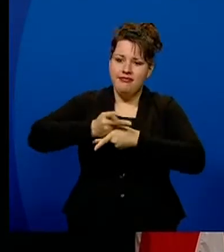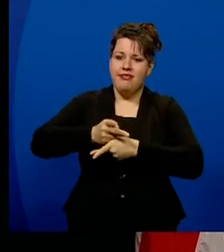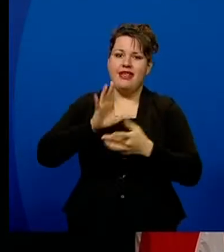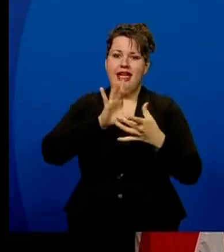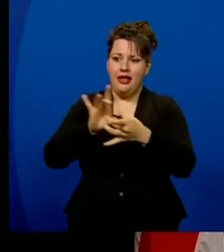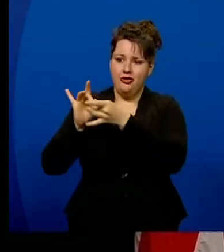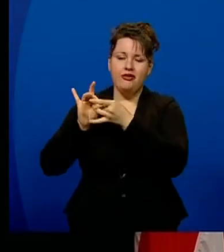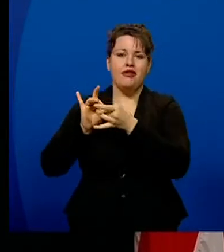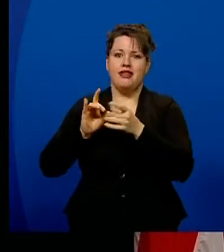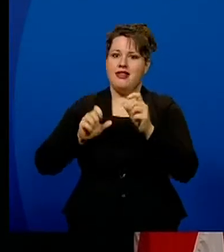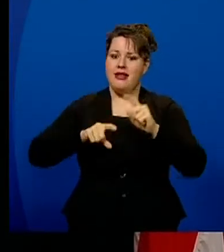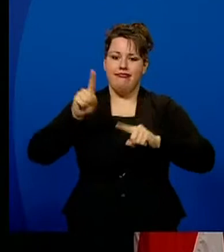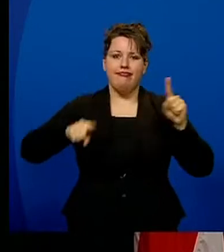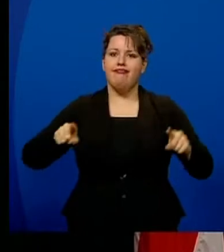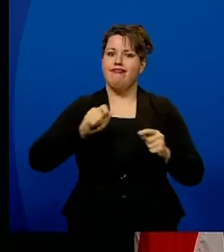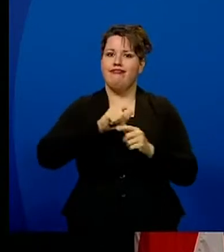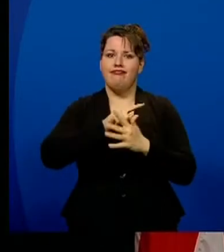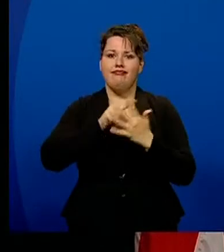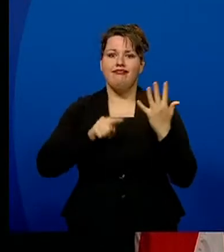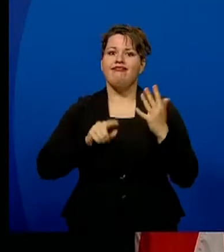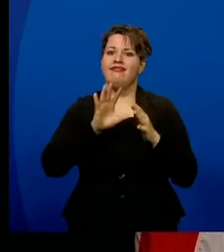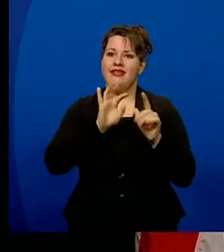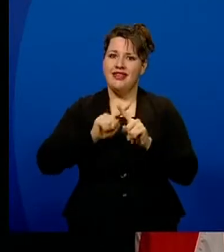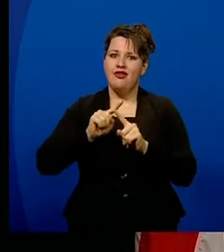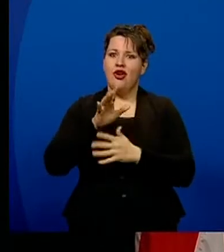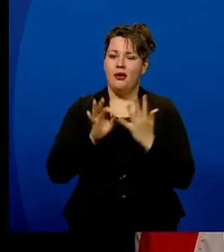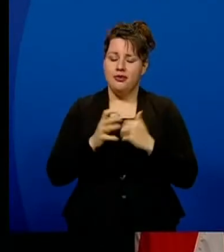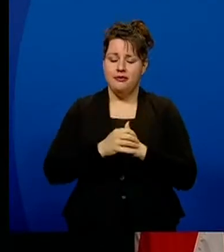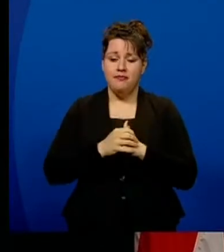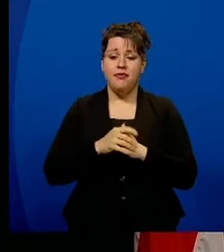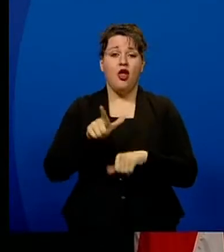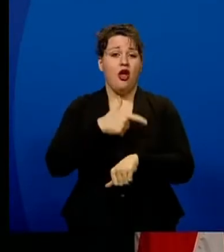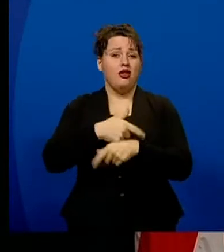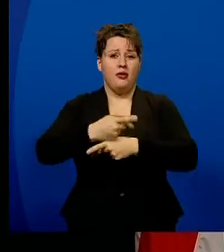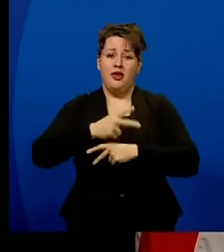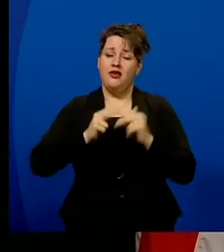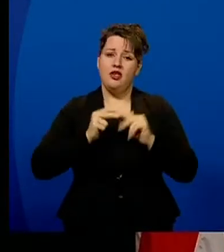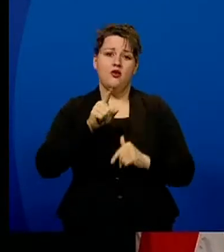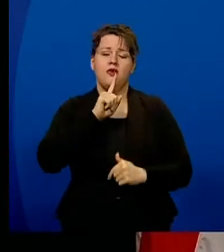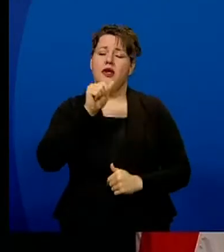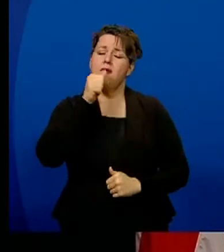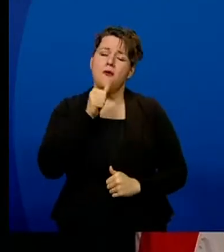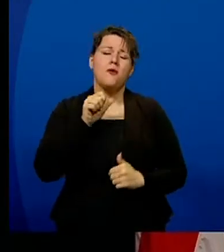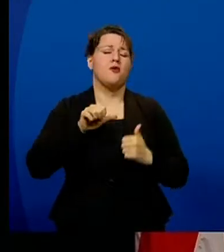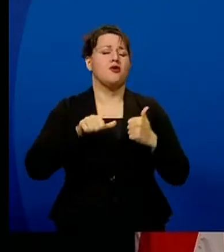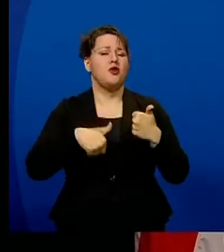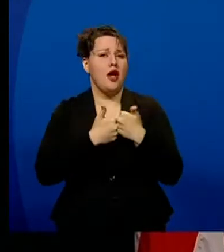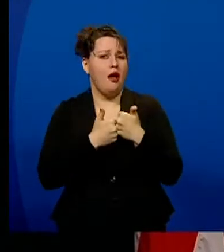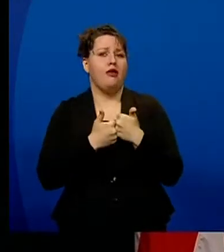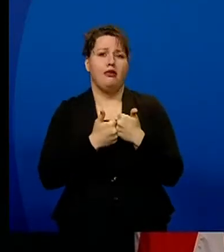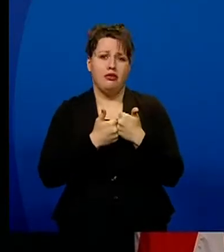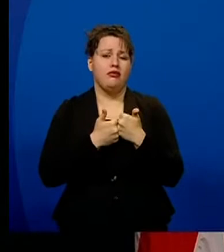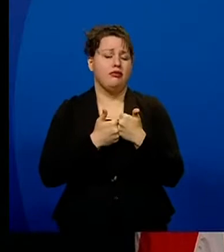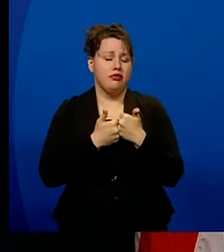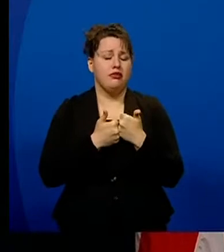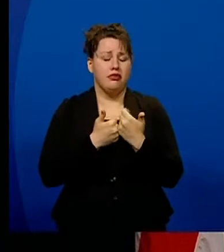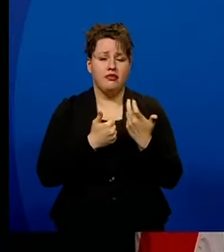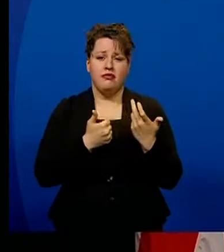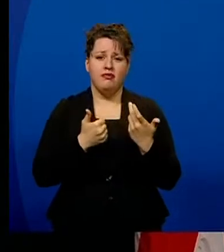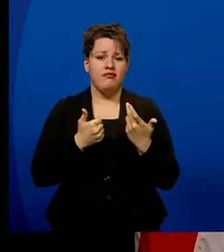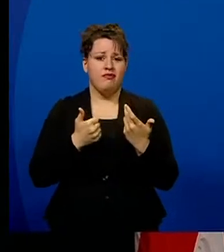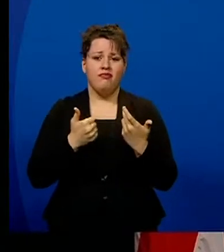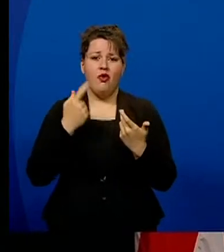whole host of ways that you talked about. Long-term care facilities have endured some of the most challenging situations throughout